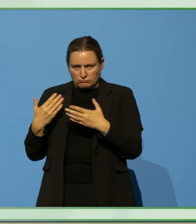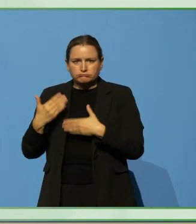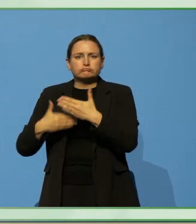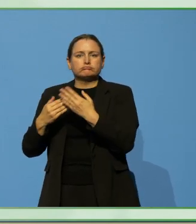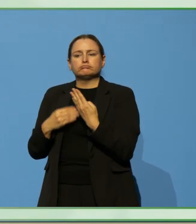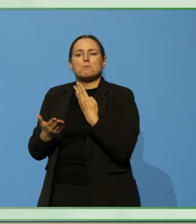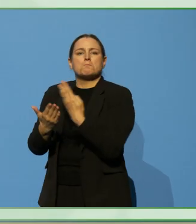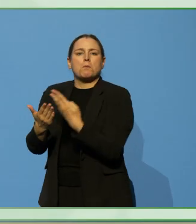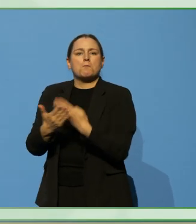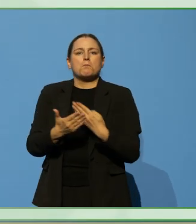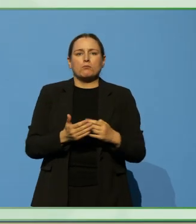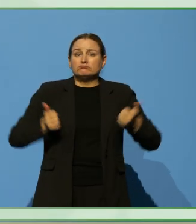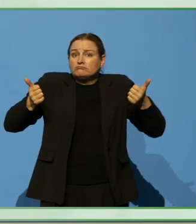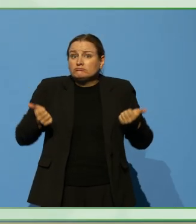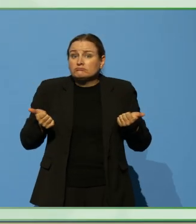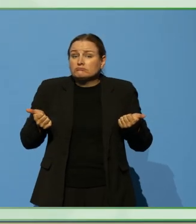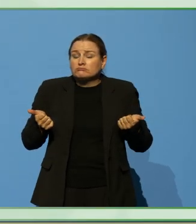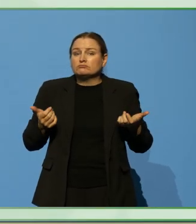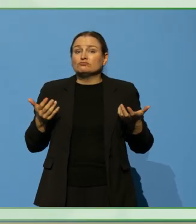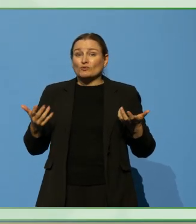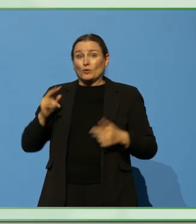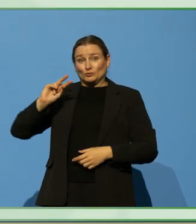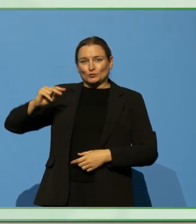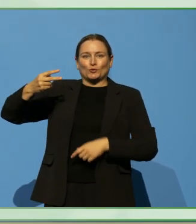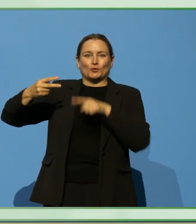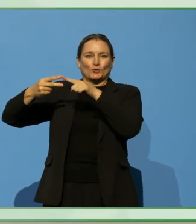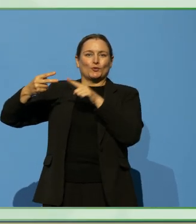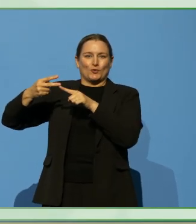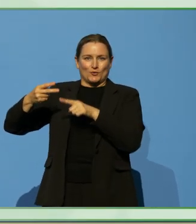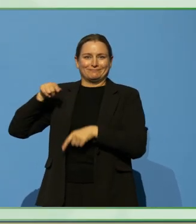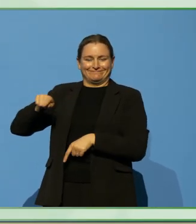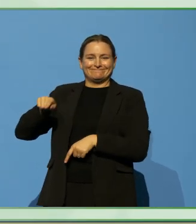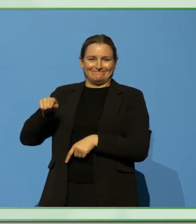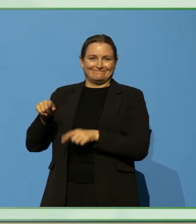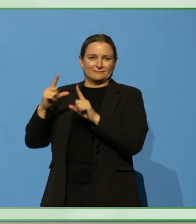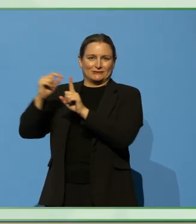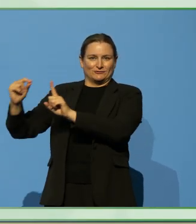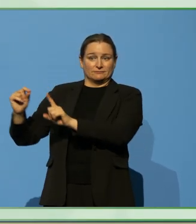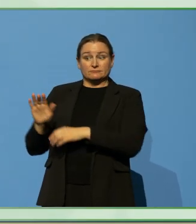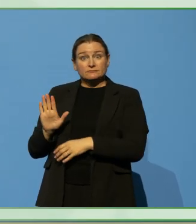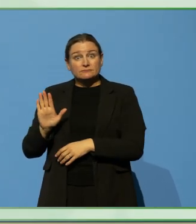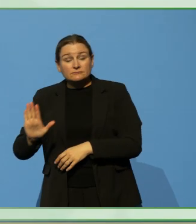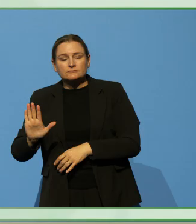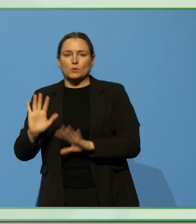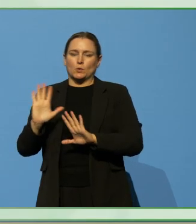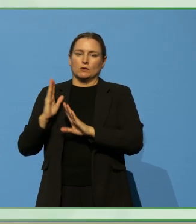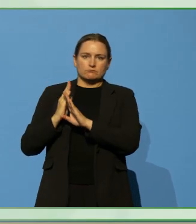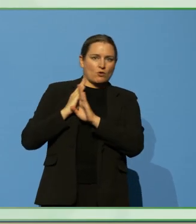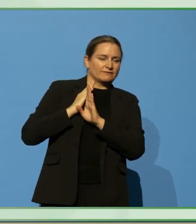onto a network. So it also adds very much to resilience and has a high level of privacy, as cash also